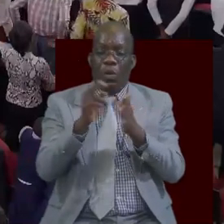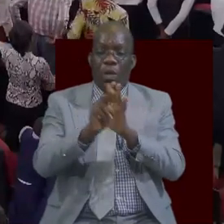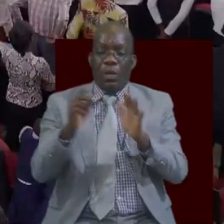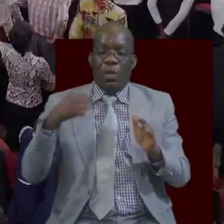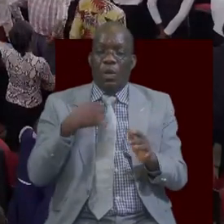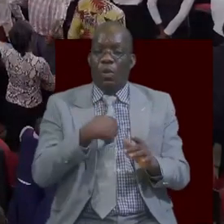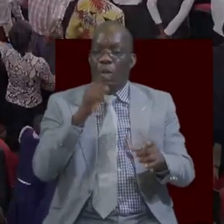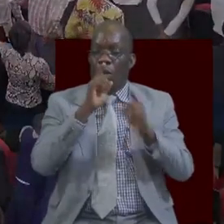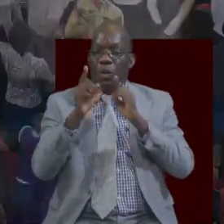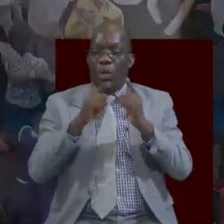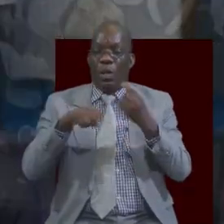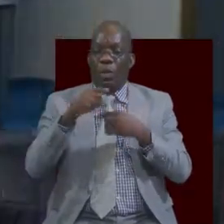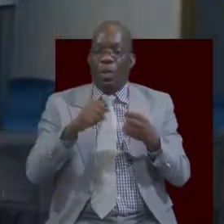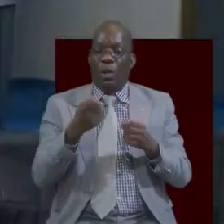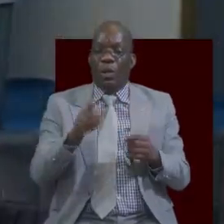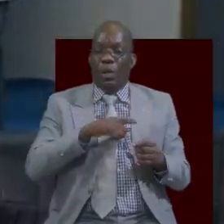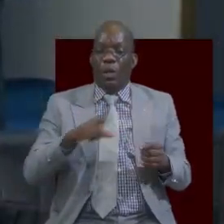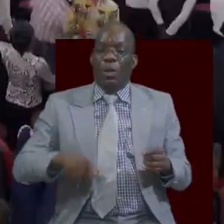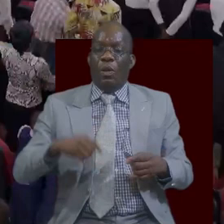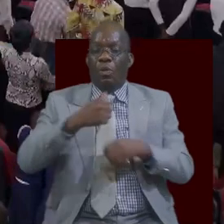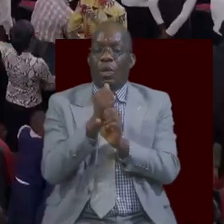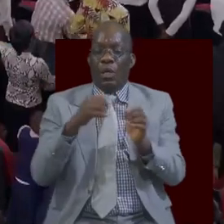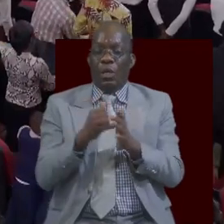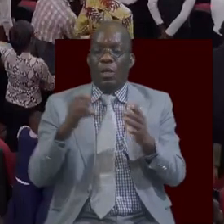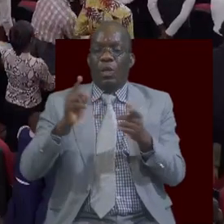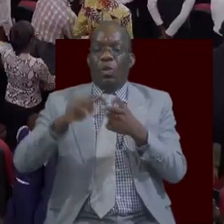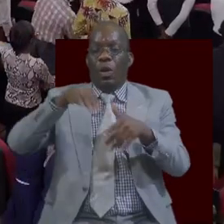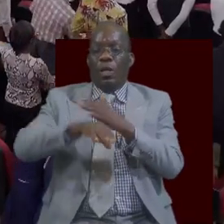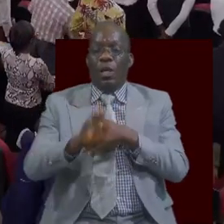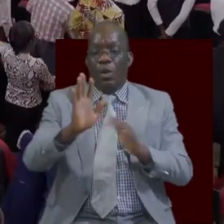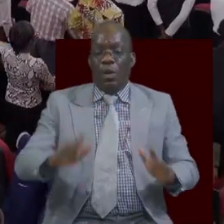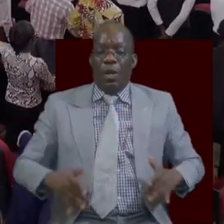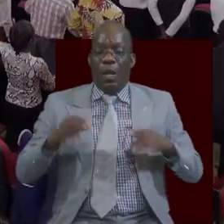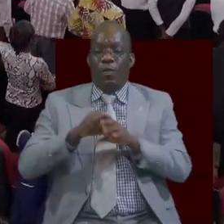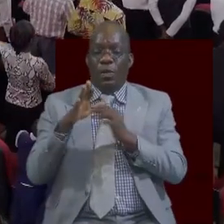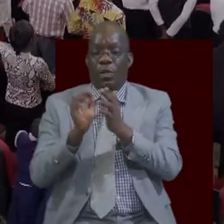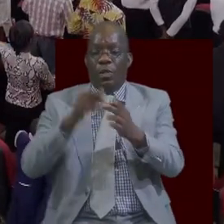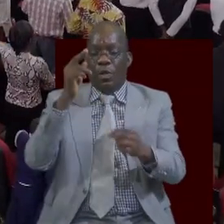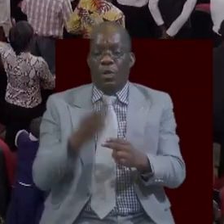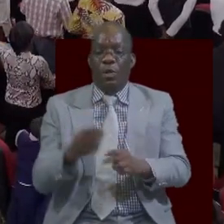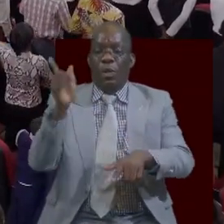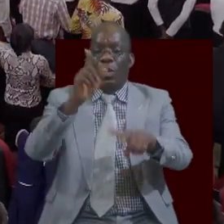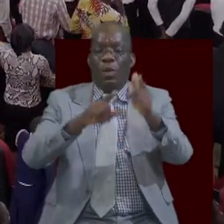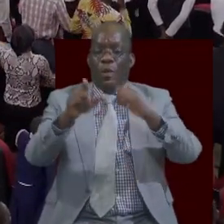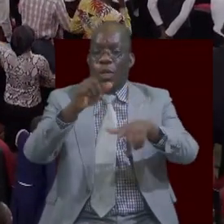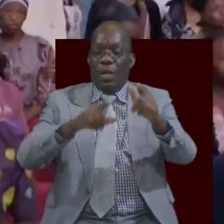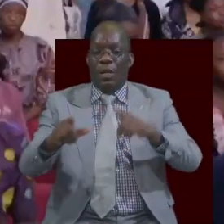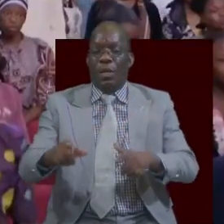to flow into your life in Jesus' name. And somebody shout